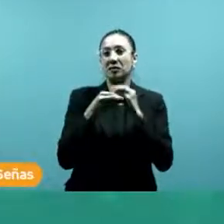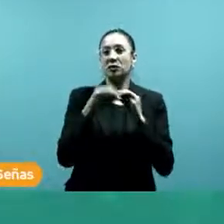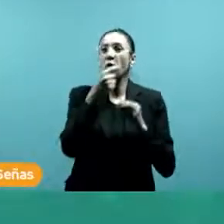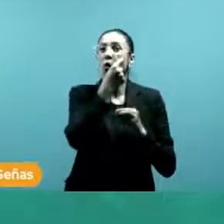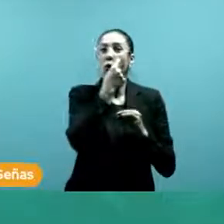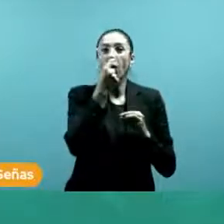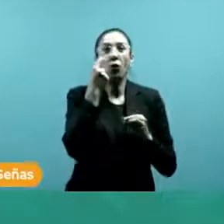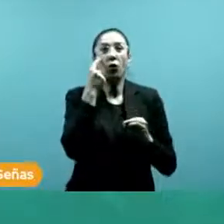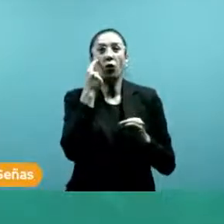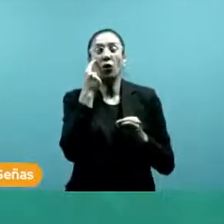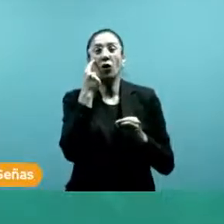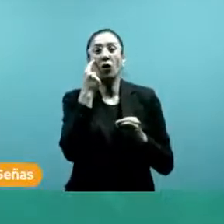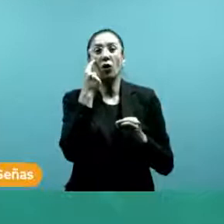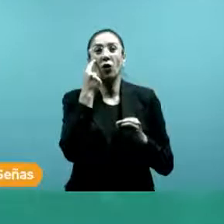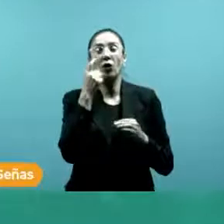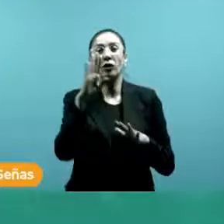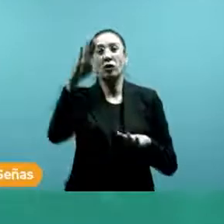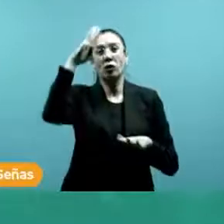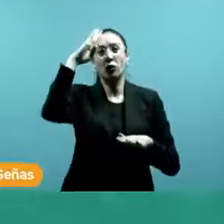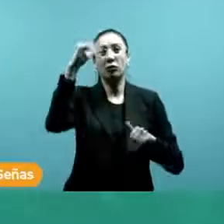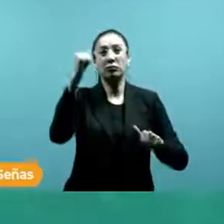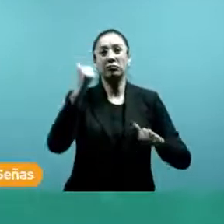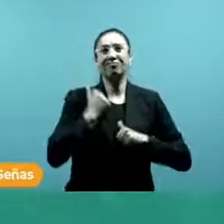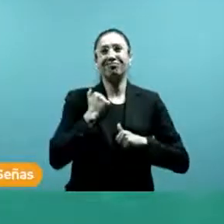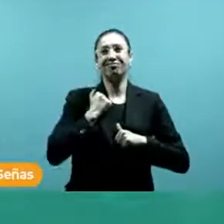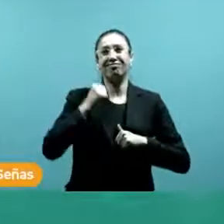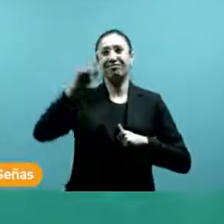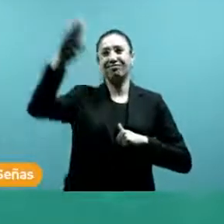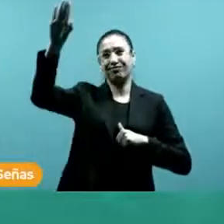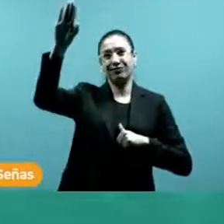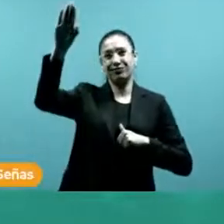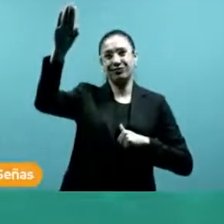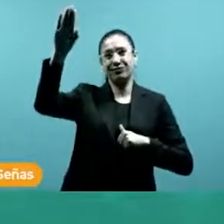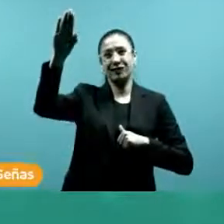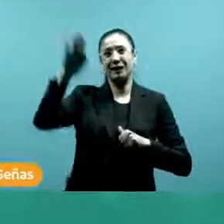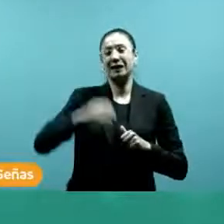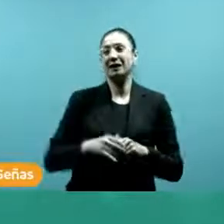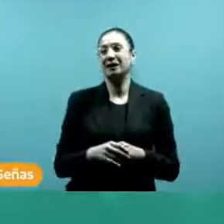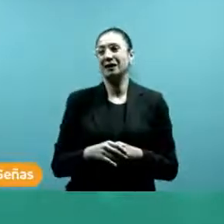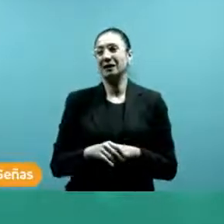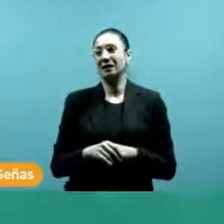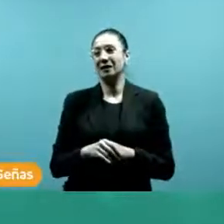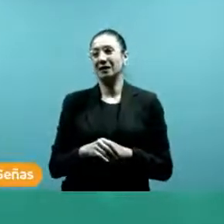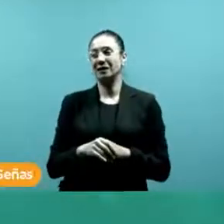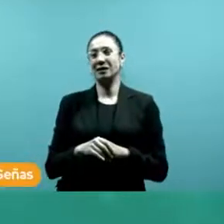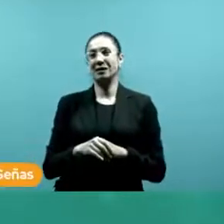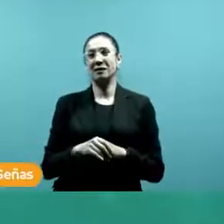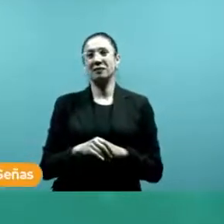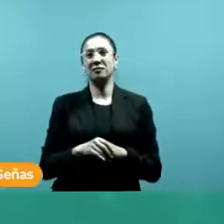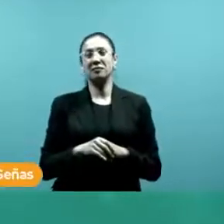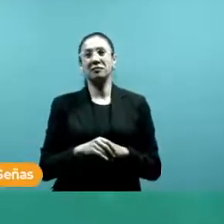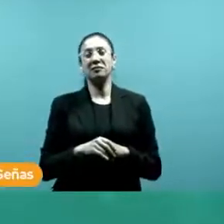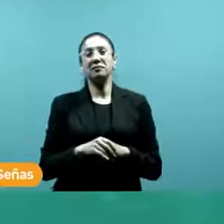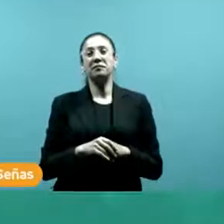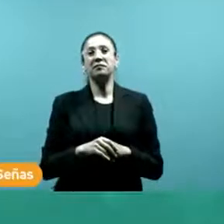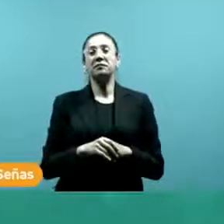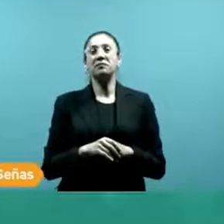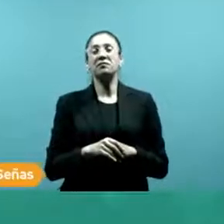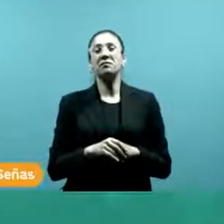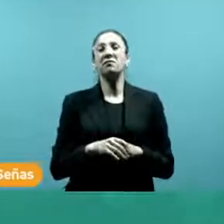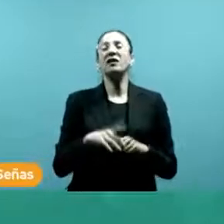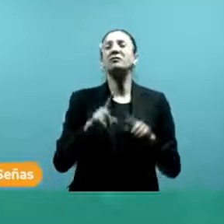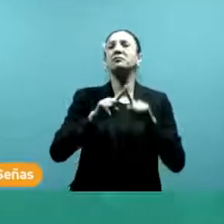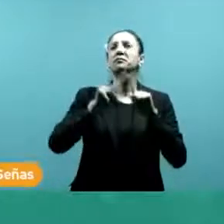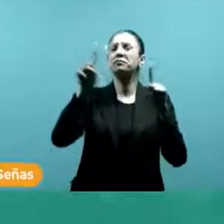soldiers. Y los soldados soviéticos. But Nazi ideology targeted other groups of people. Pero la ideología